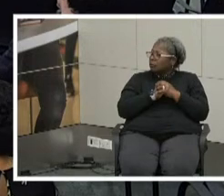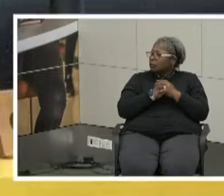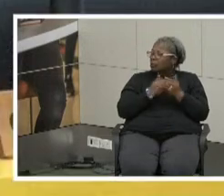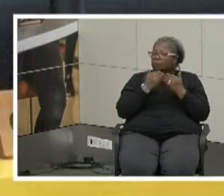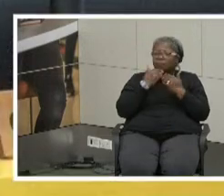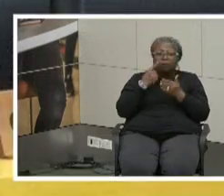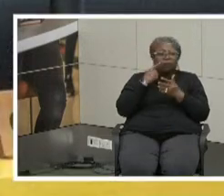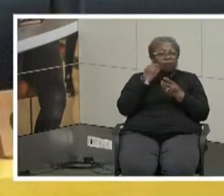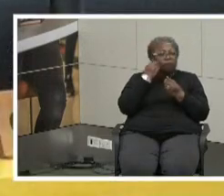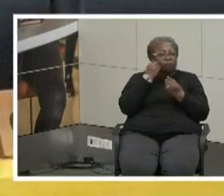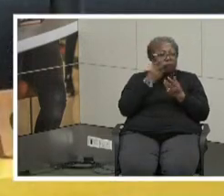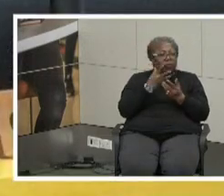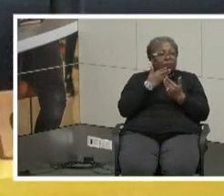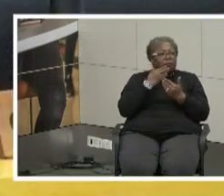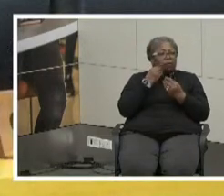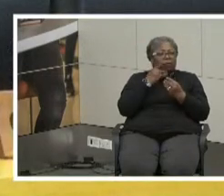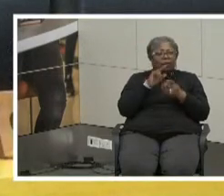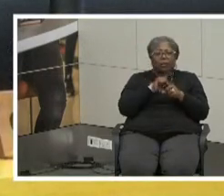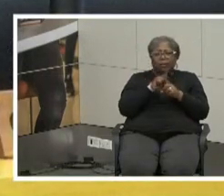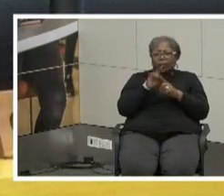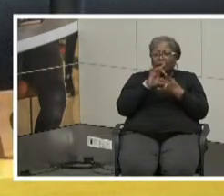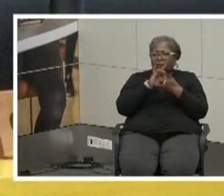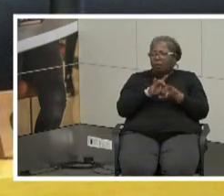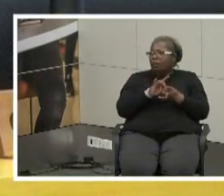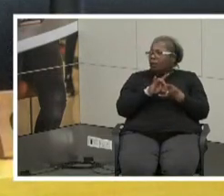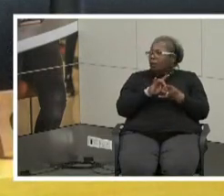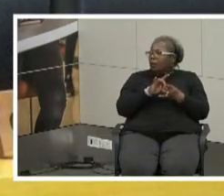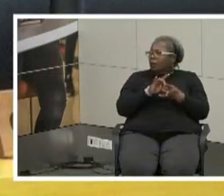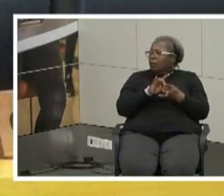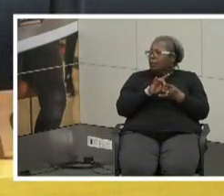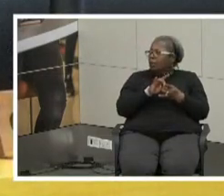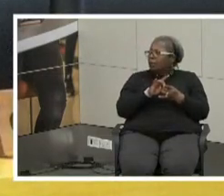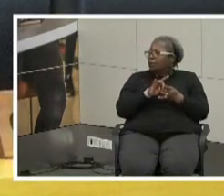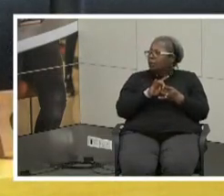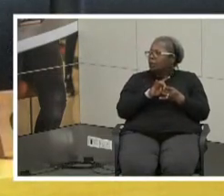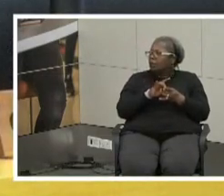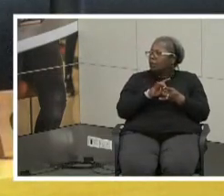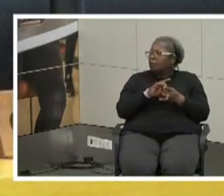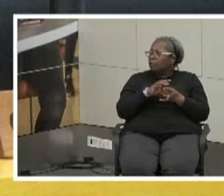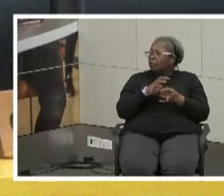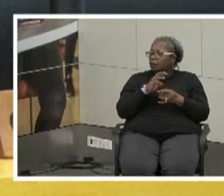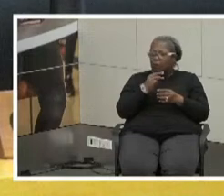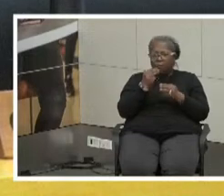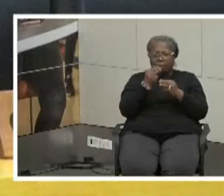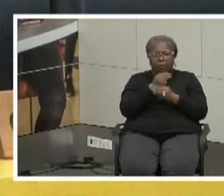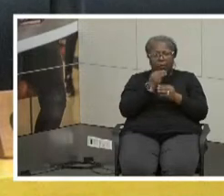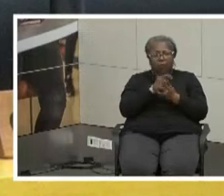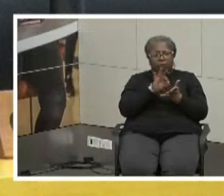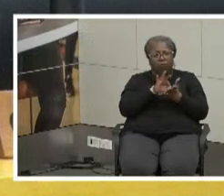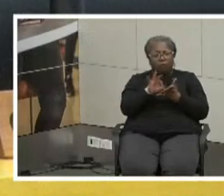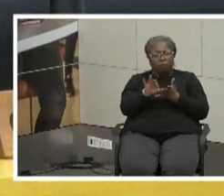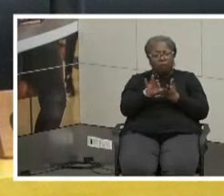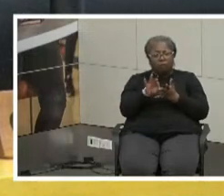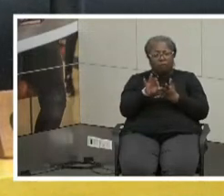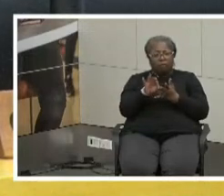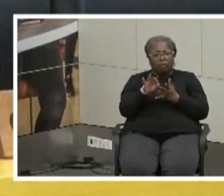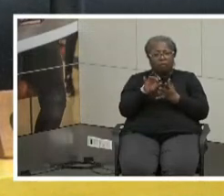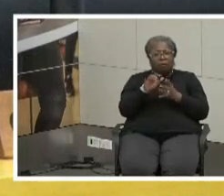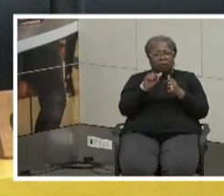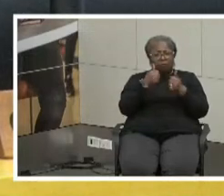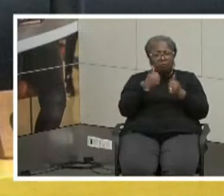thank you for the information um as it relates to the e m scores kind of being flat or